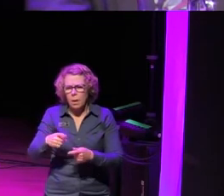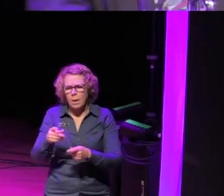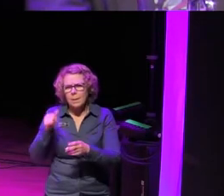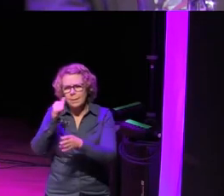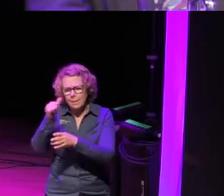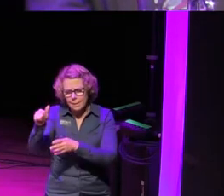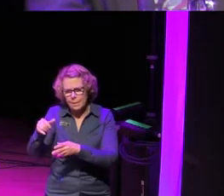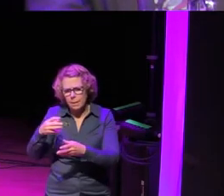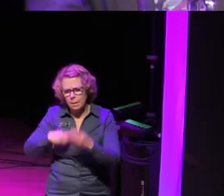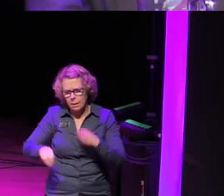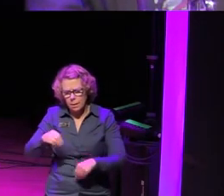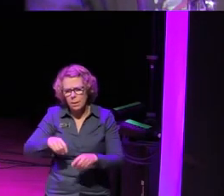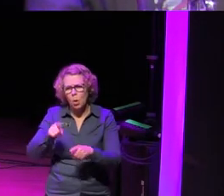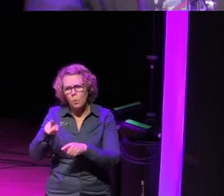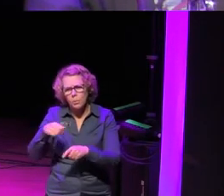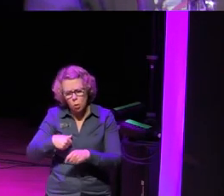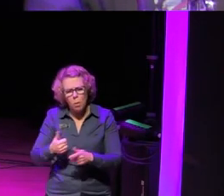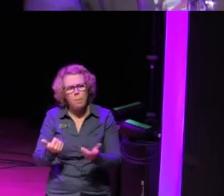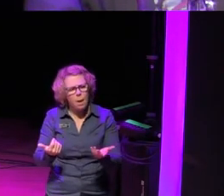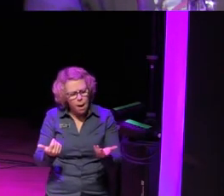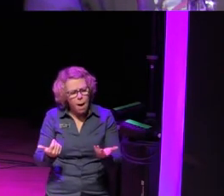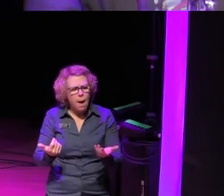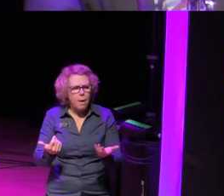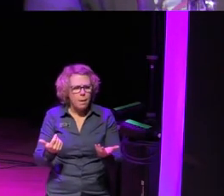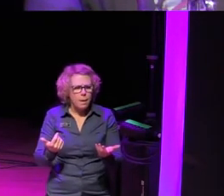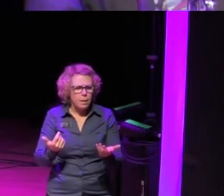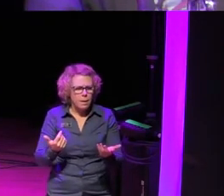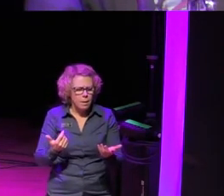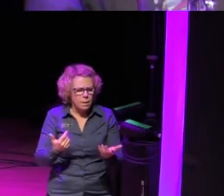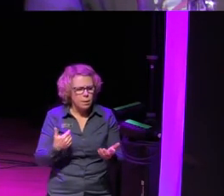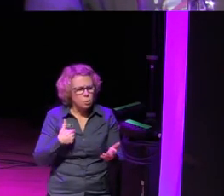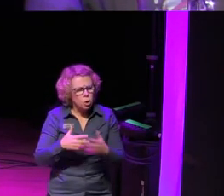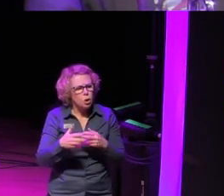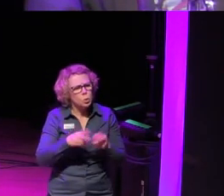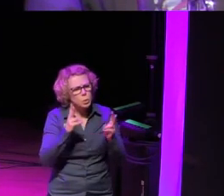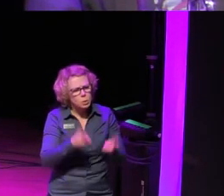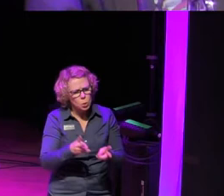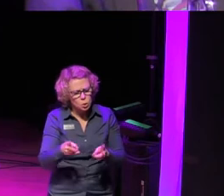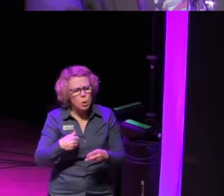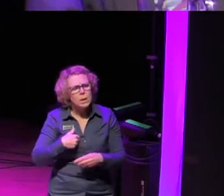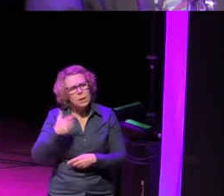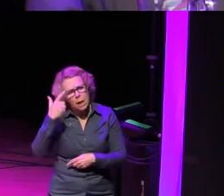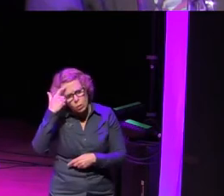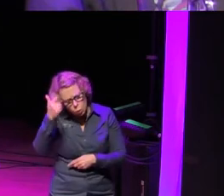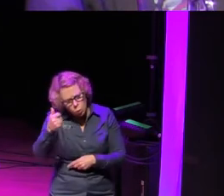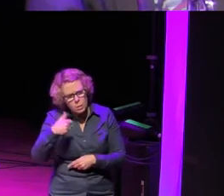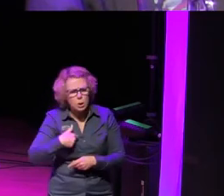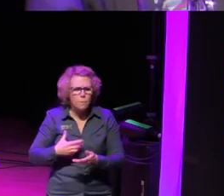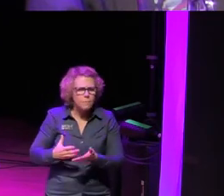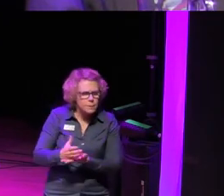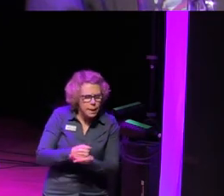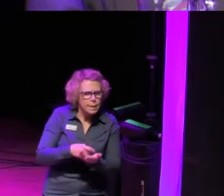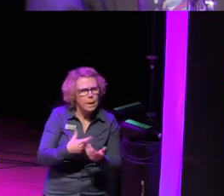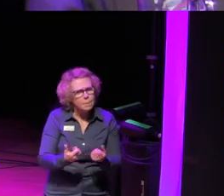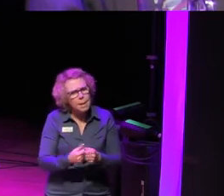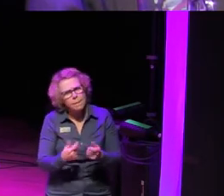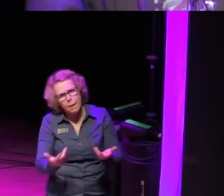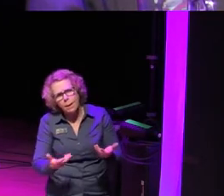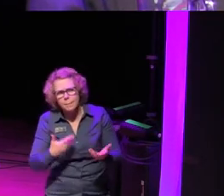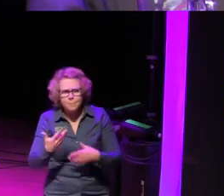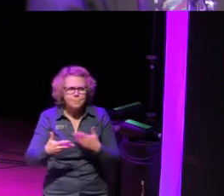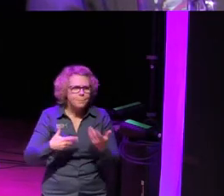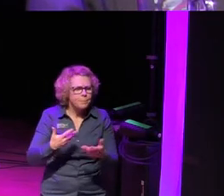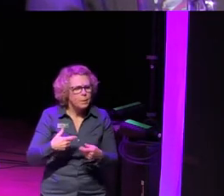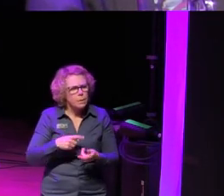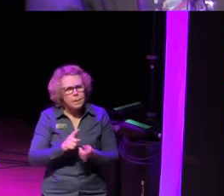coming forth and say, I paid a bribe, or I did this, I thought I deserved it, but without paying a bribe, I